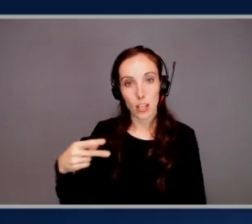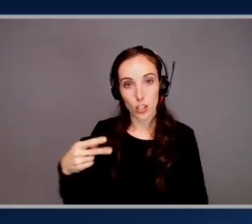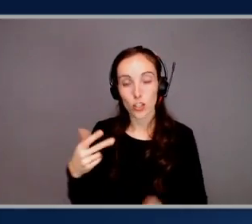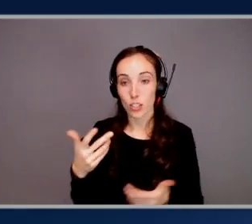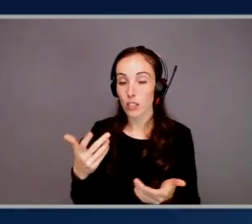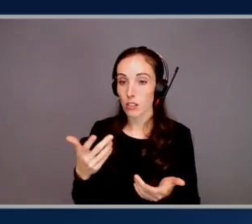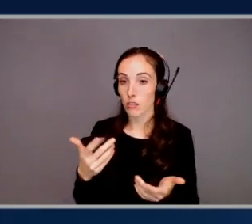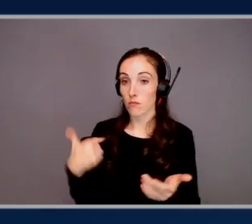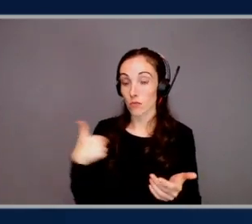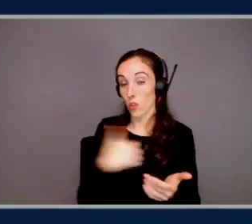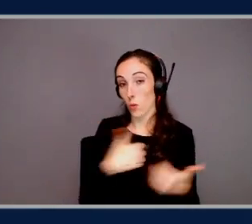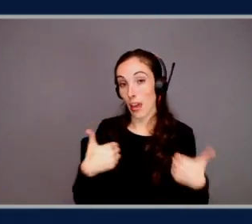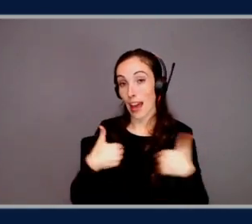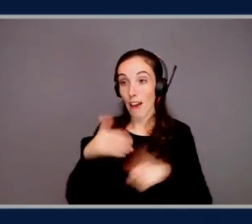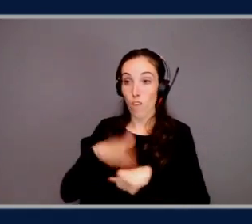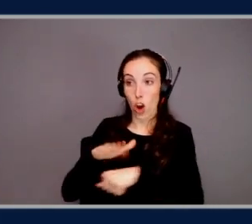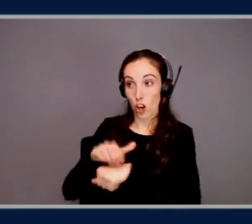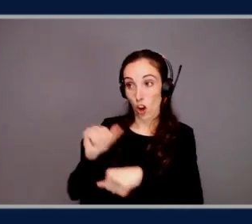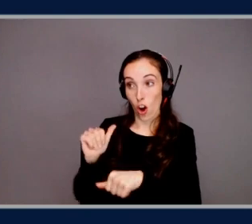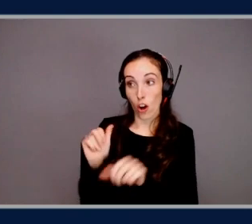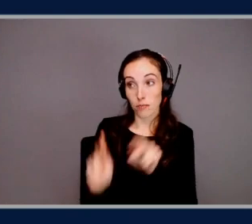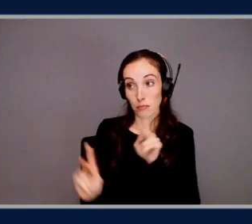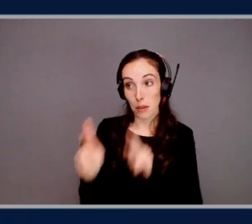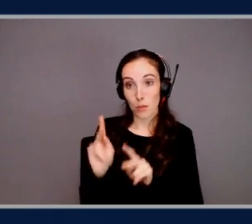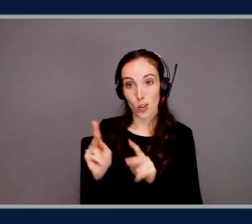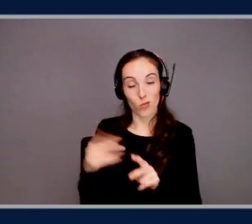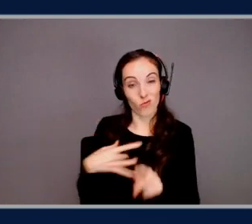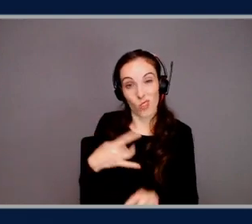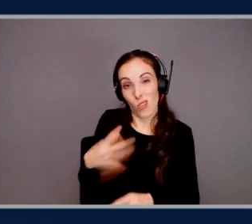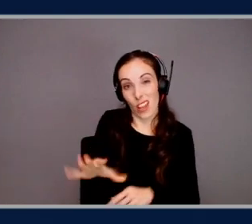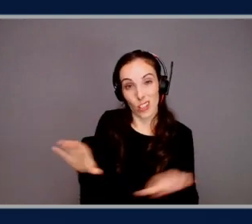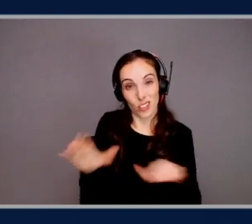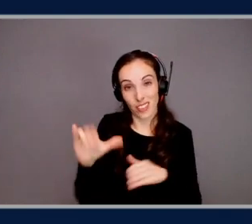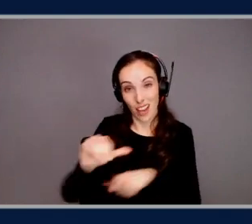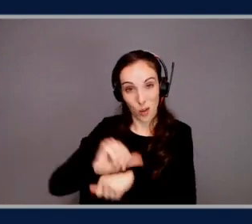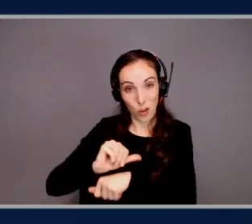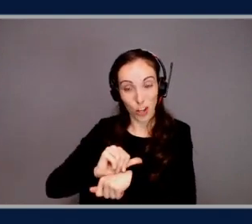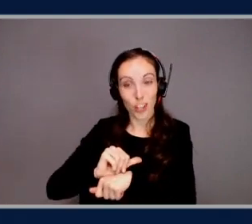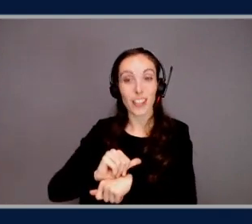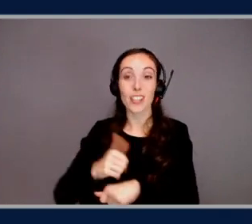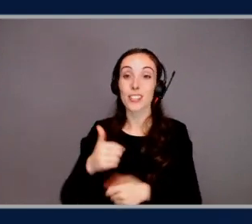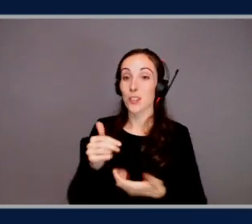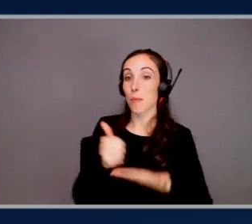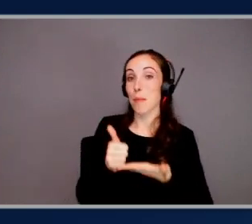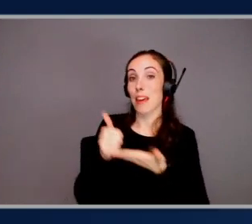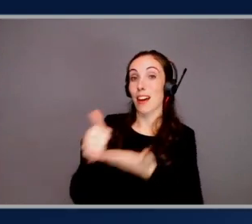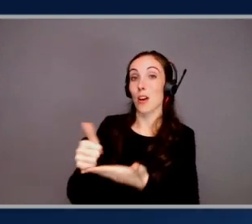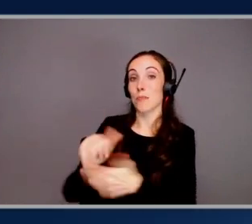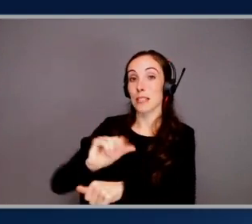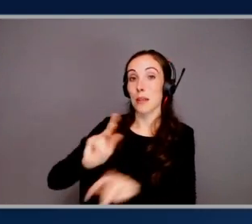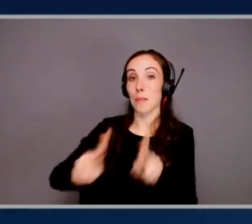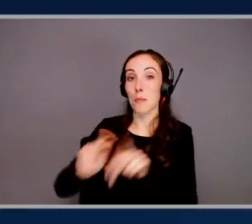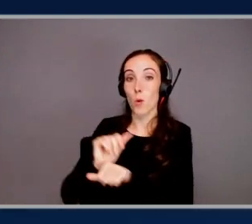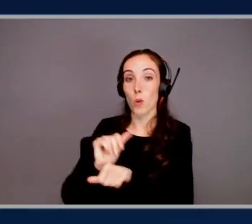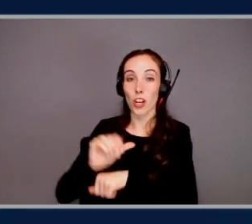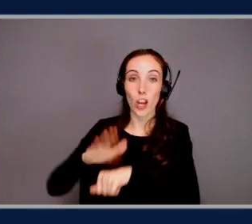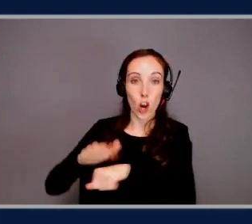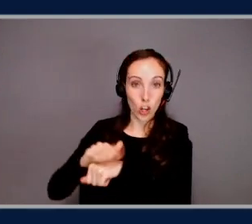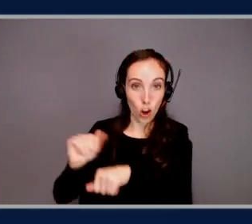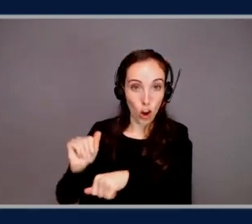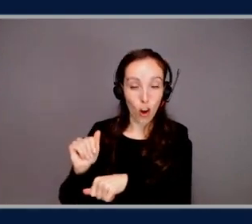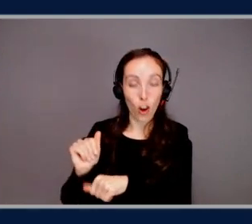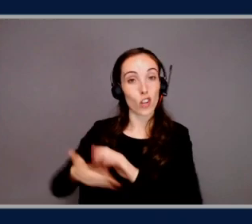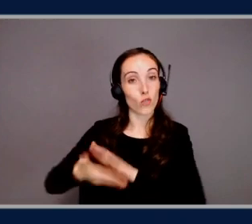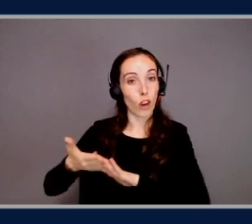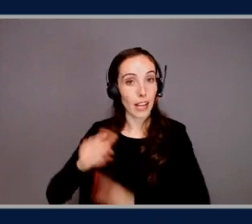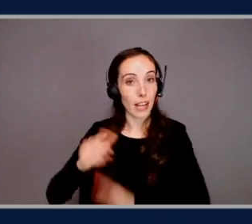have on-calls here that don't like doing on-call work, right? So, we get to help the on-calls or help developers who are running applications